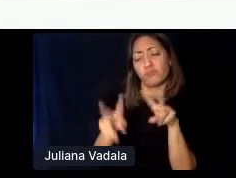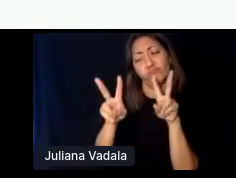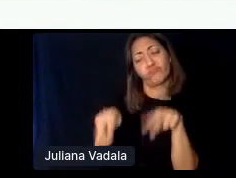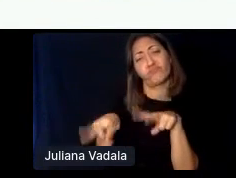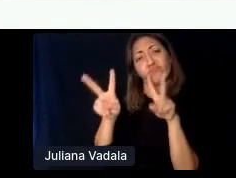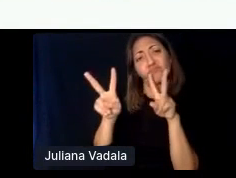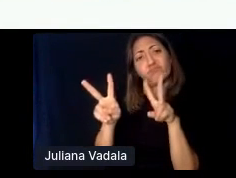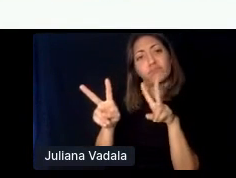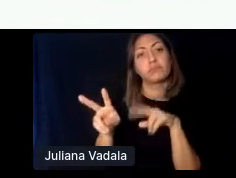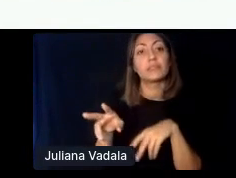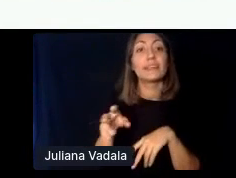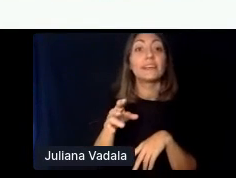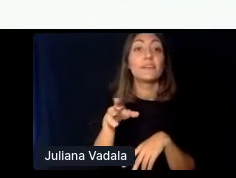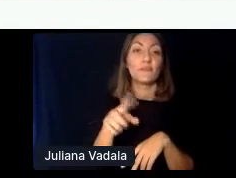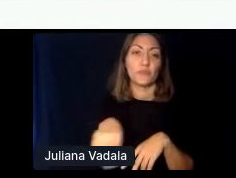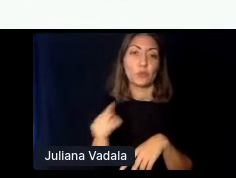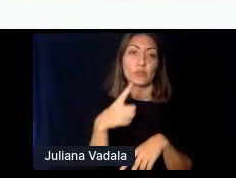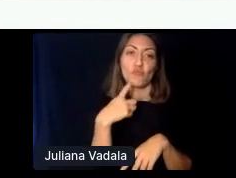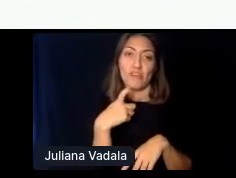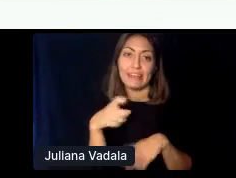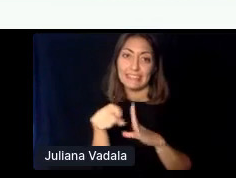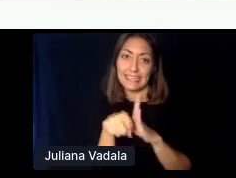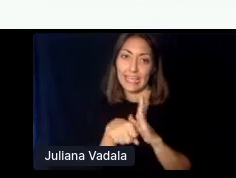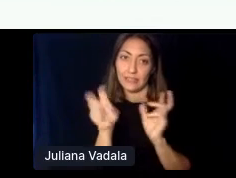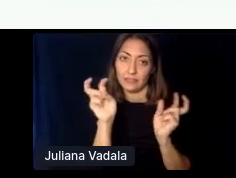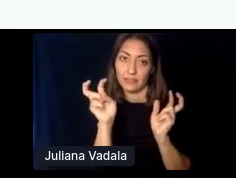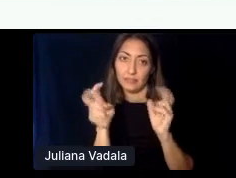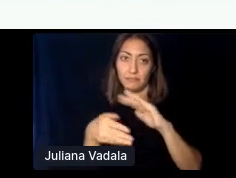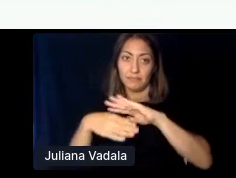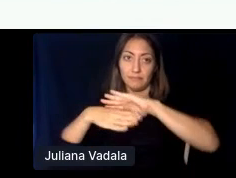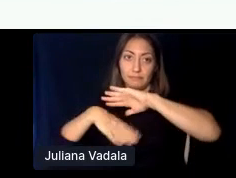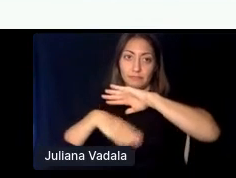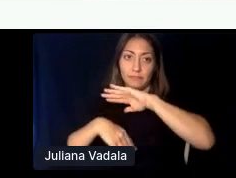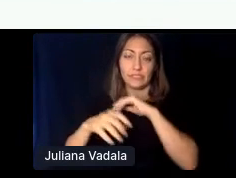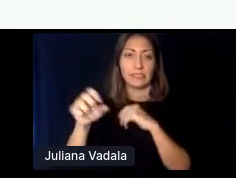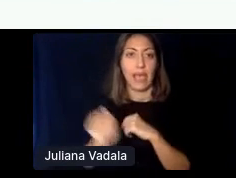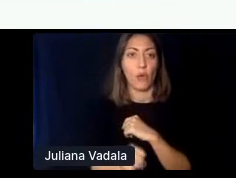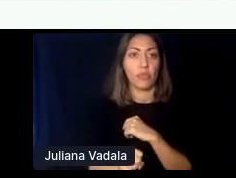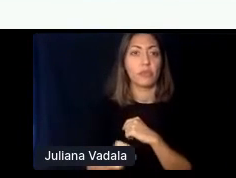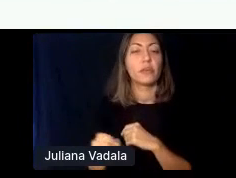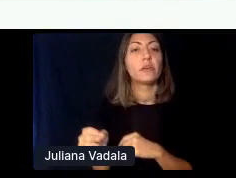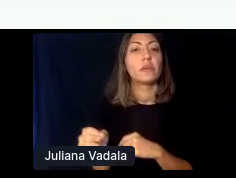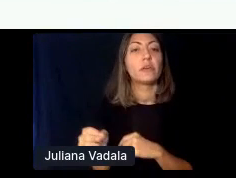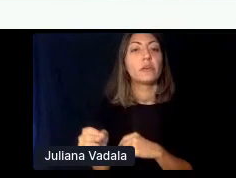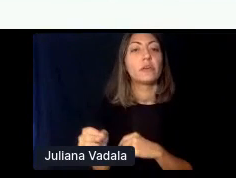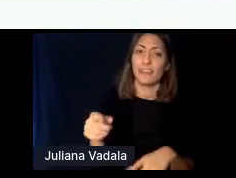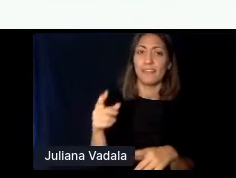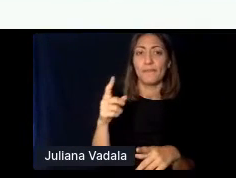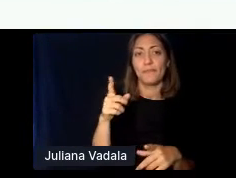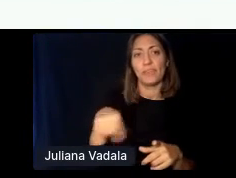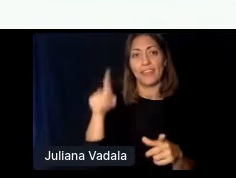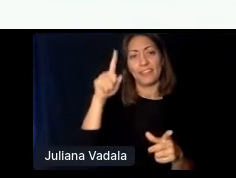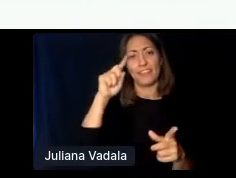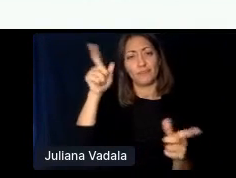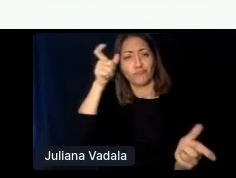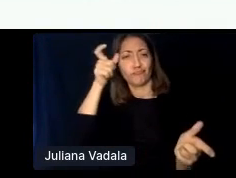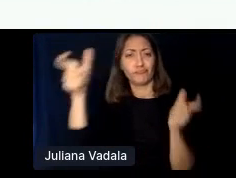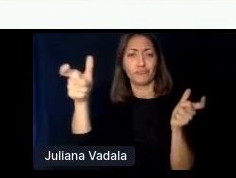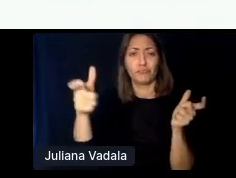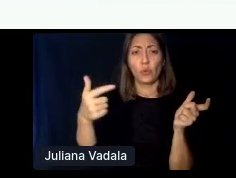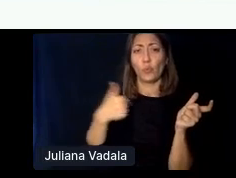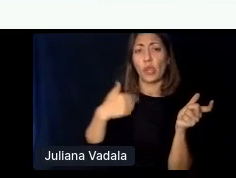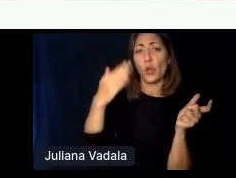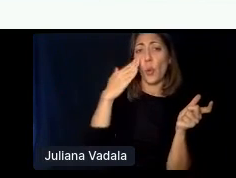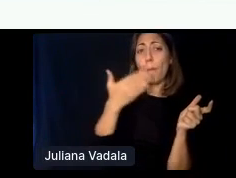of the country and thinking that they know what's best for folks in these regions. So this condescension, even if it's not intentional, is unnecessary